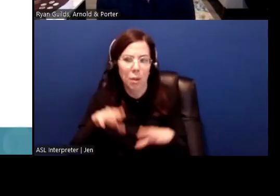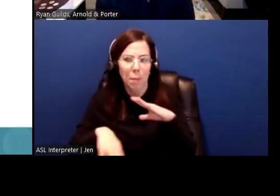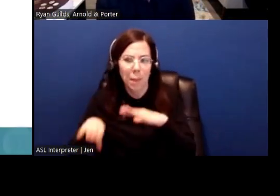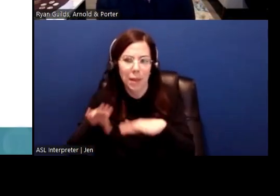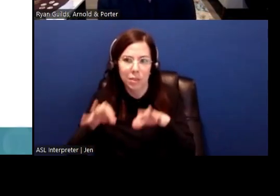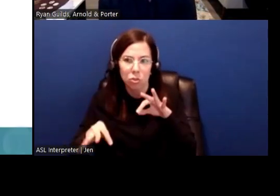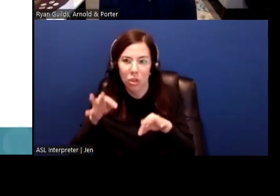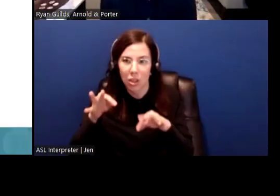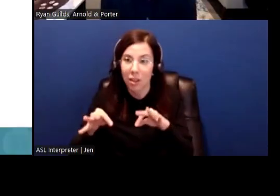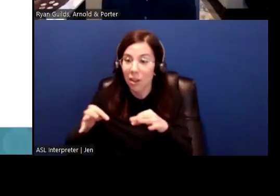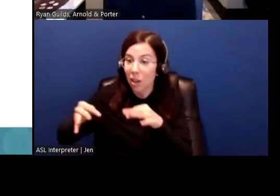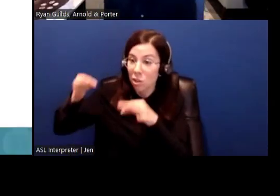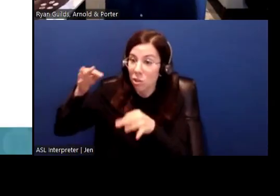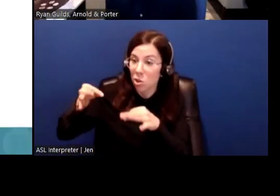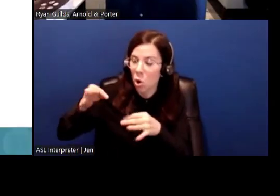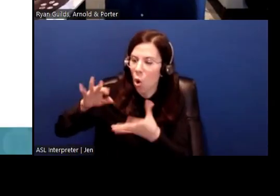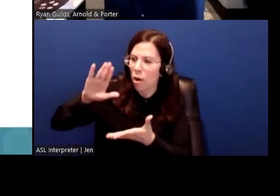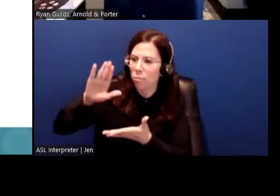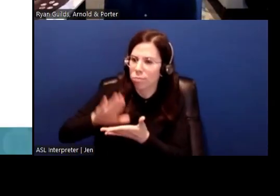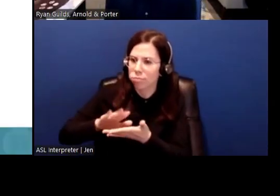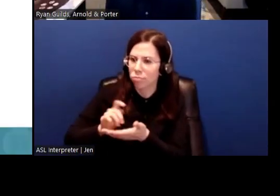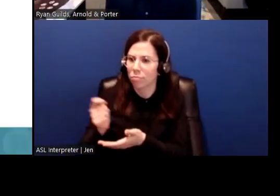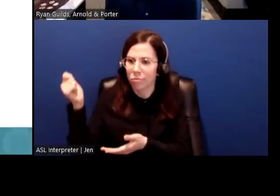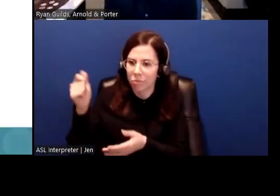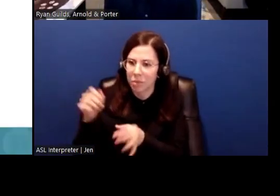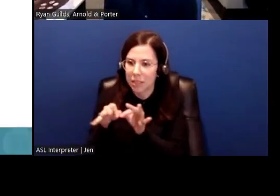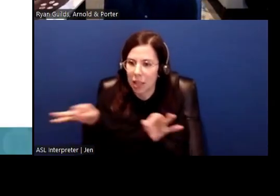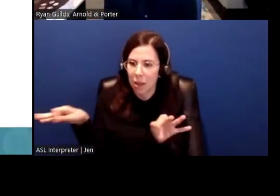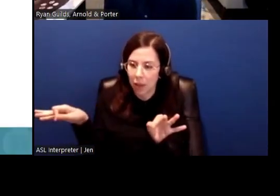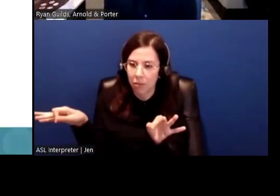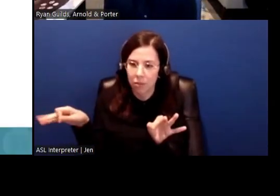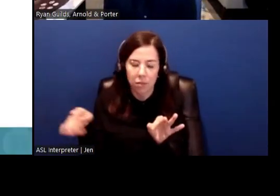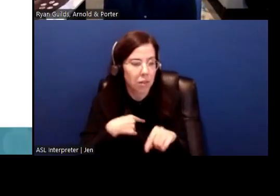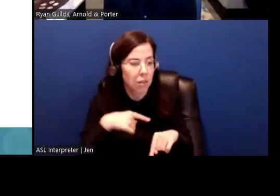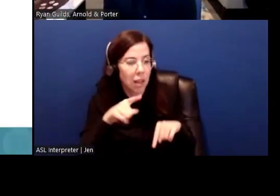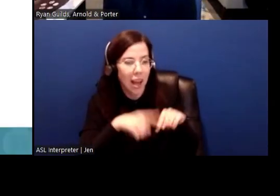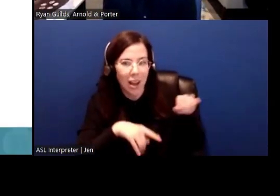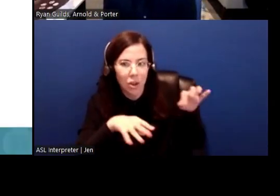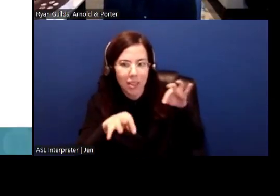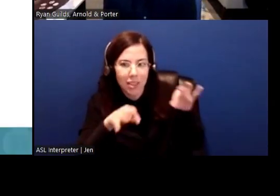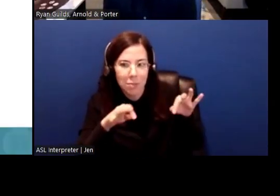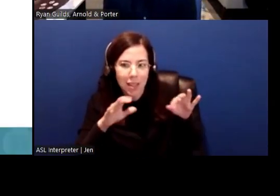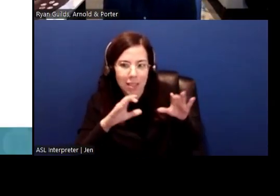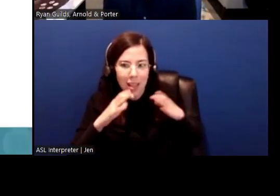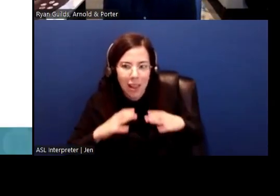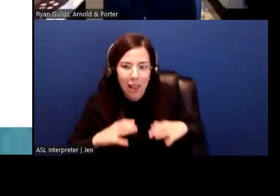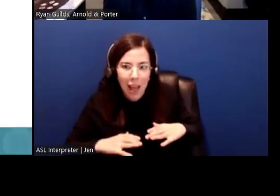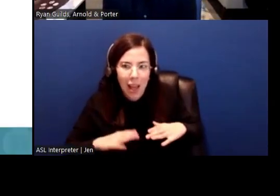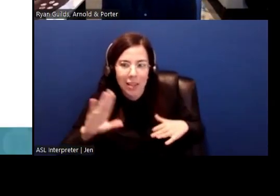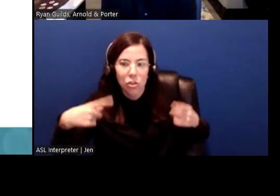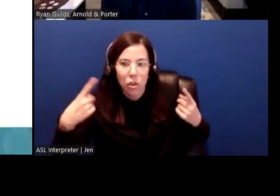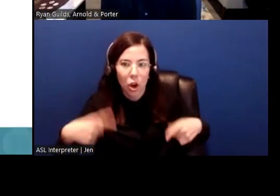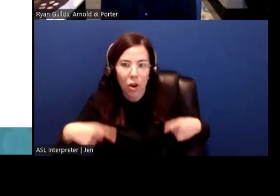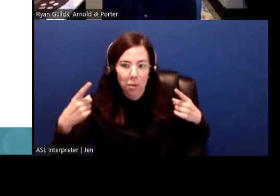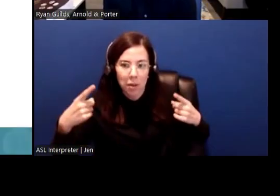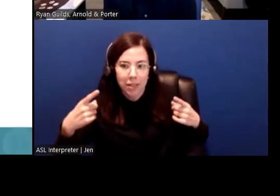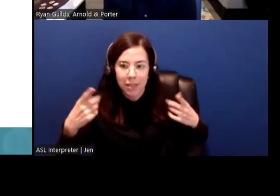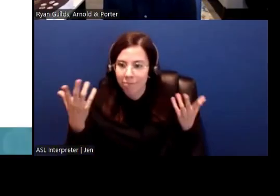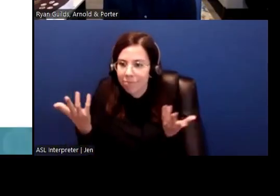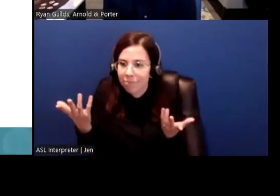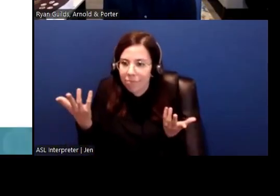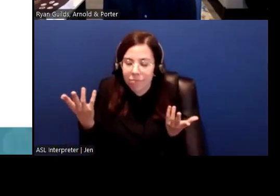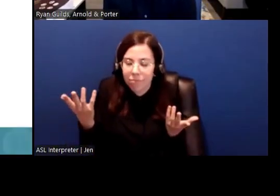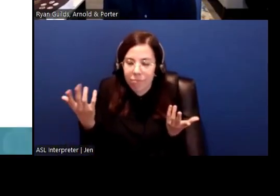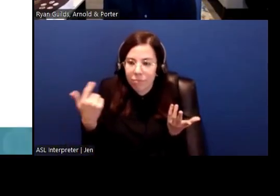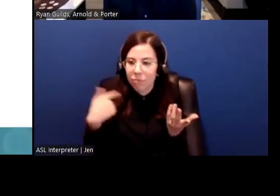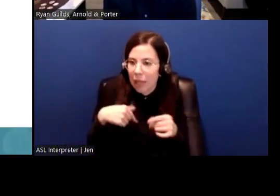court suppressed that statement. I was not able to explain to my client what the arguments were, or to provide my